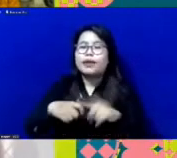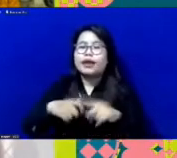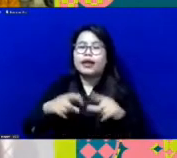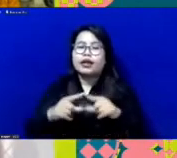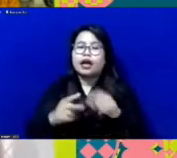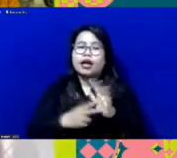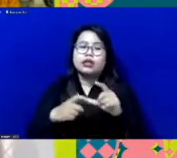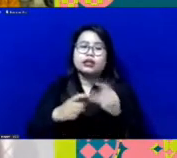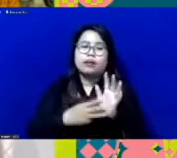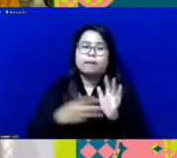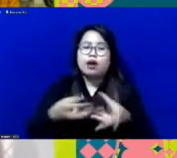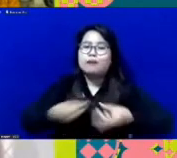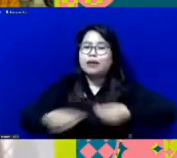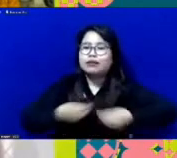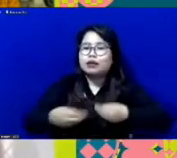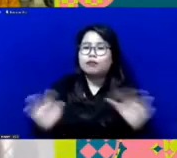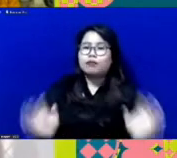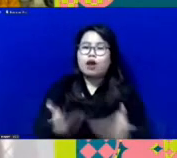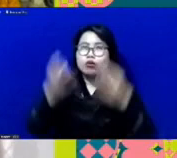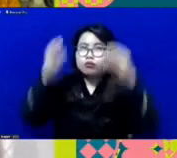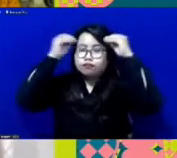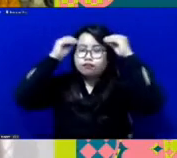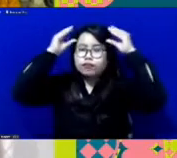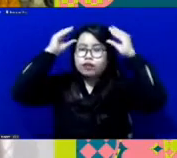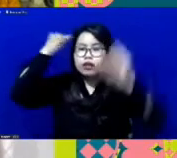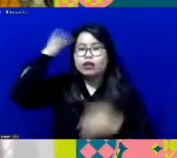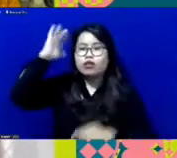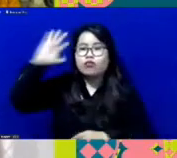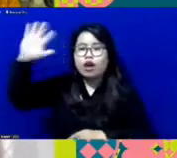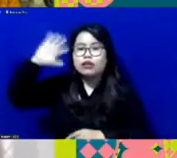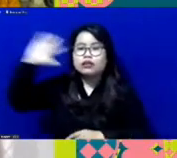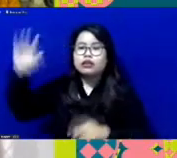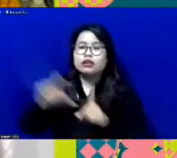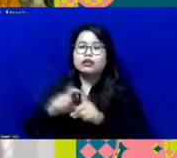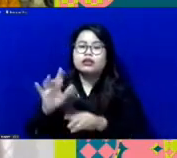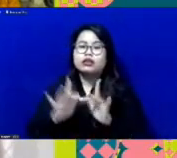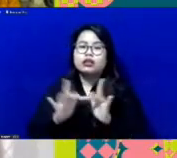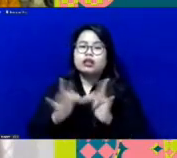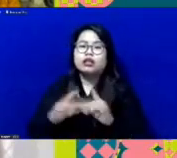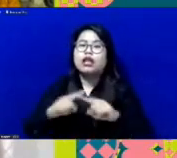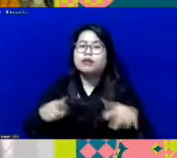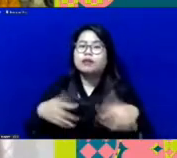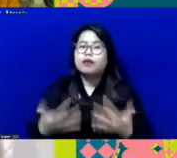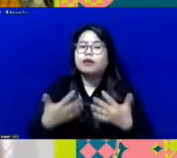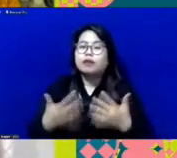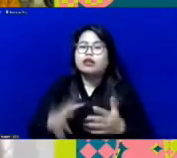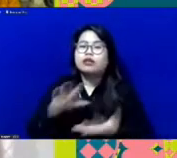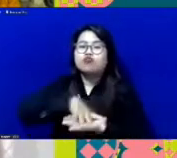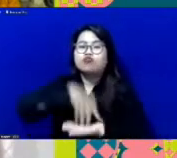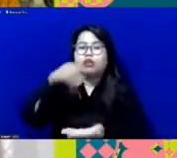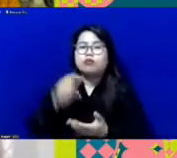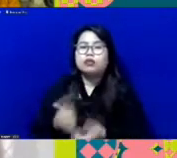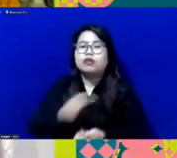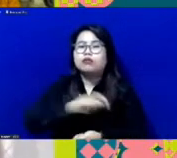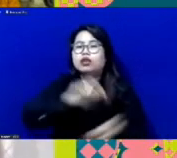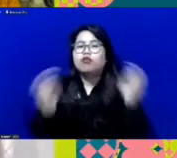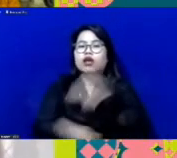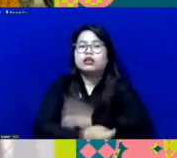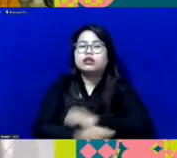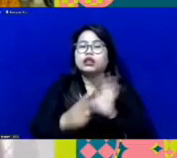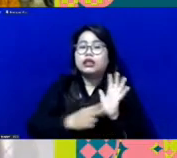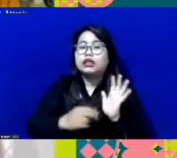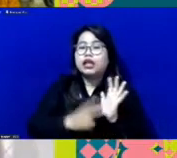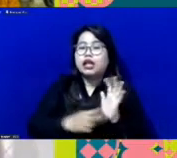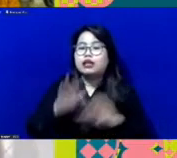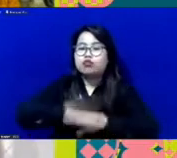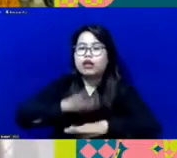also innovation and digitalization, but also at the center how to transform the values and culture of the people. And